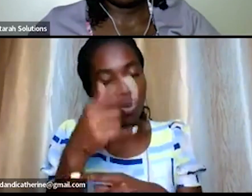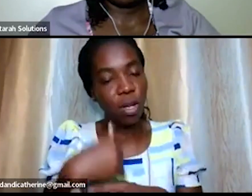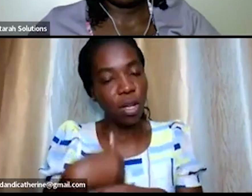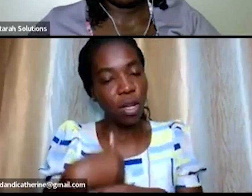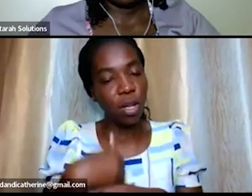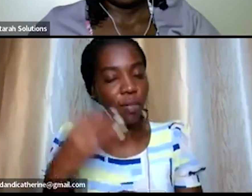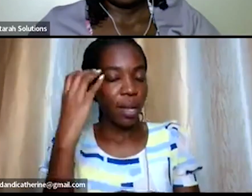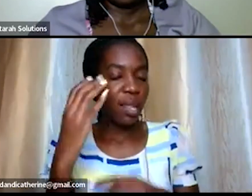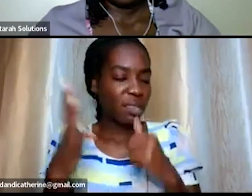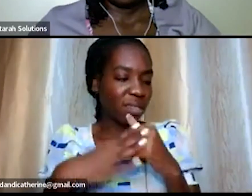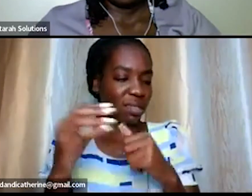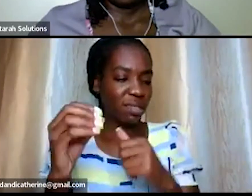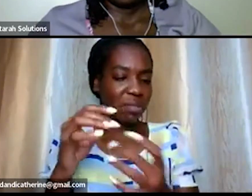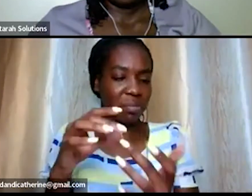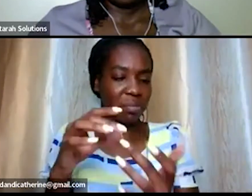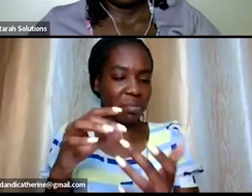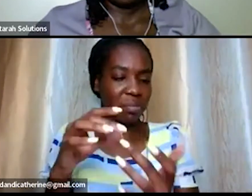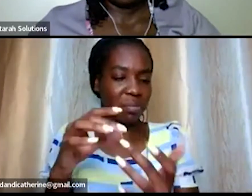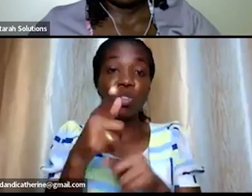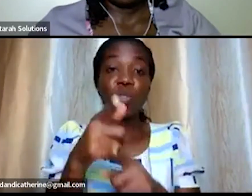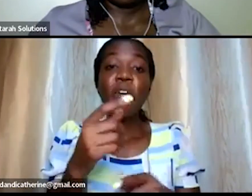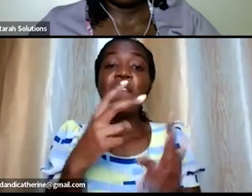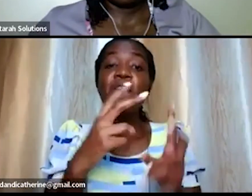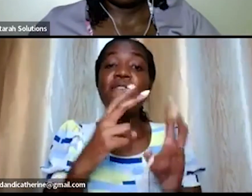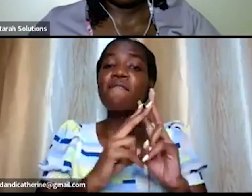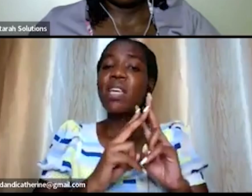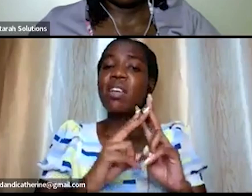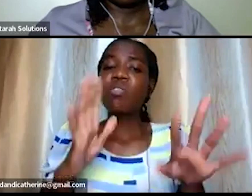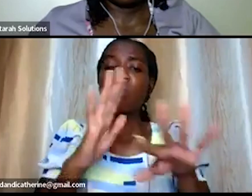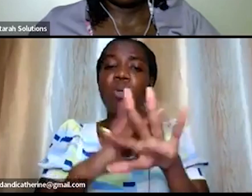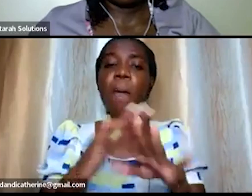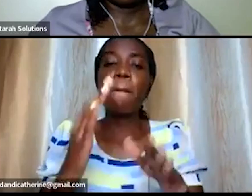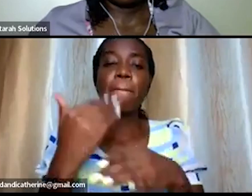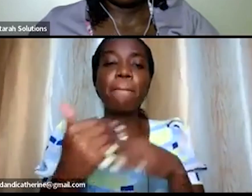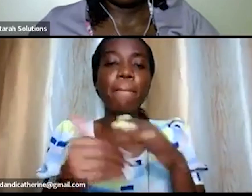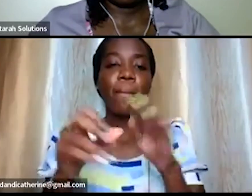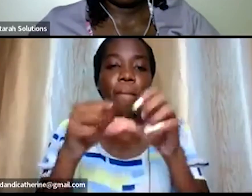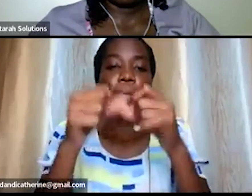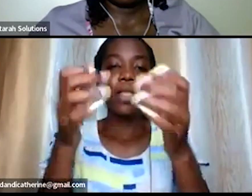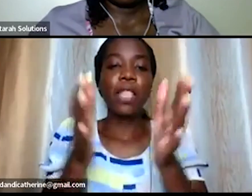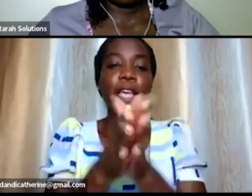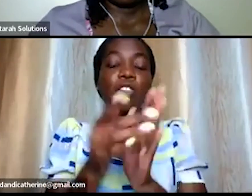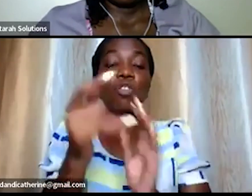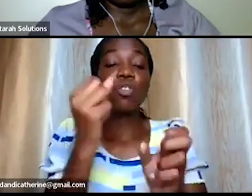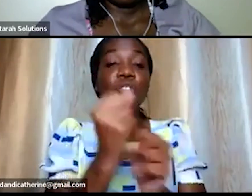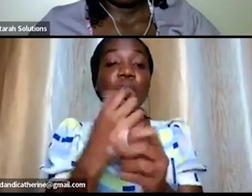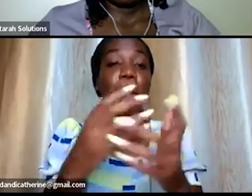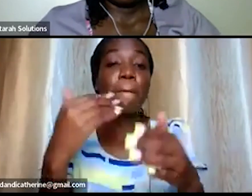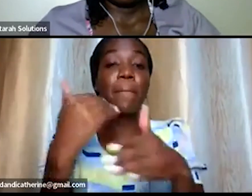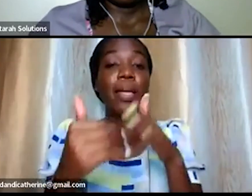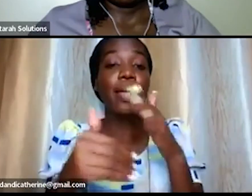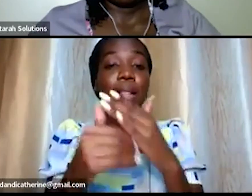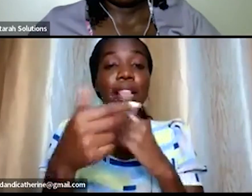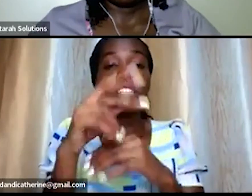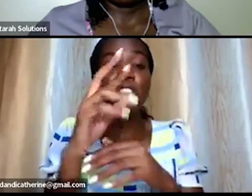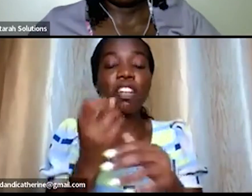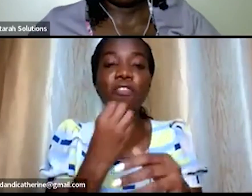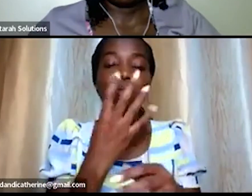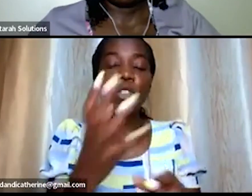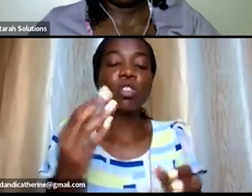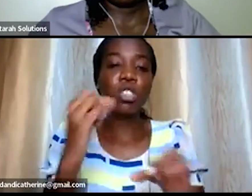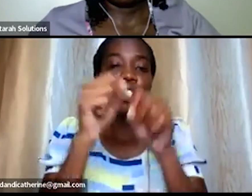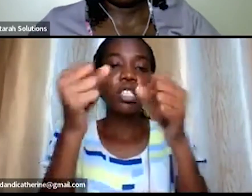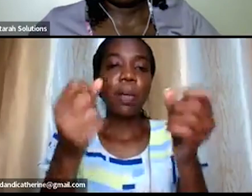specialist, but you're very, very, very good in building systems, and one of the systems you've built is an HR information system, maybe you belong in the